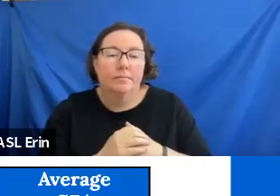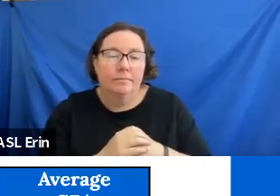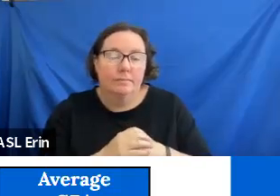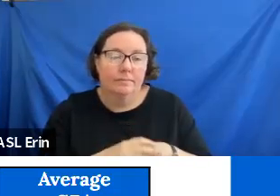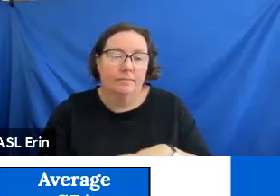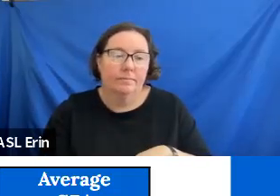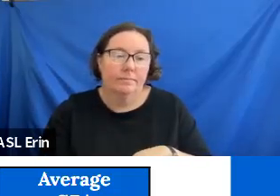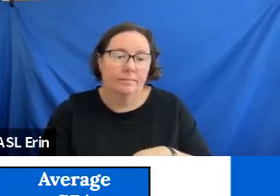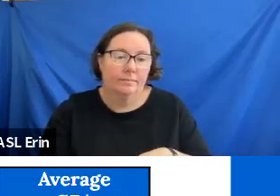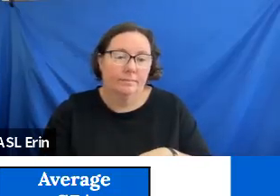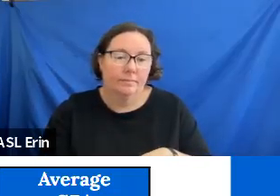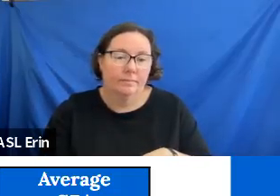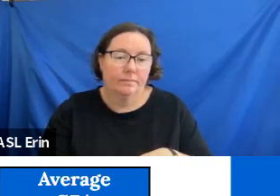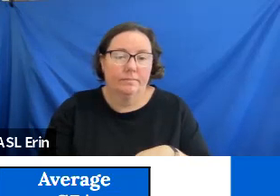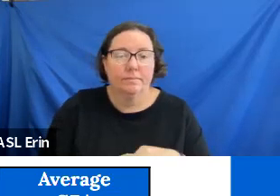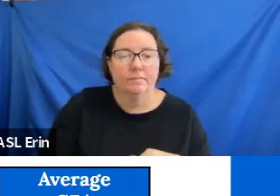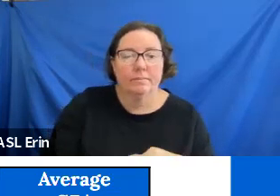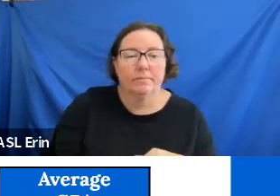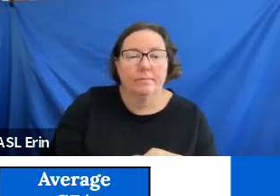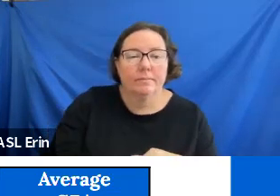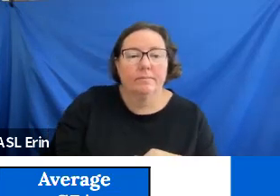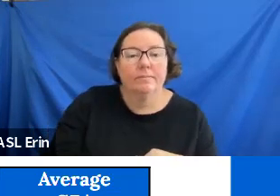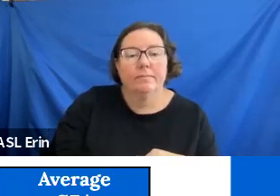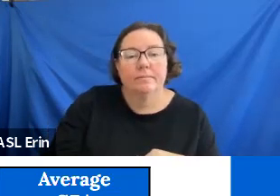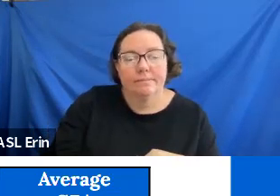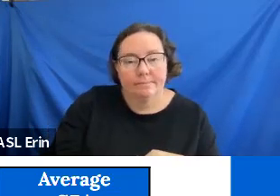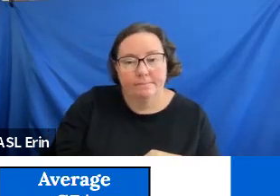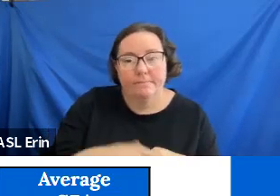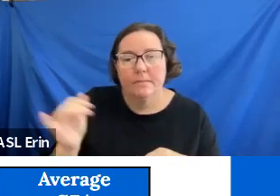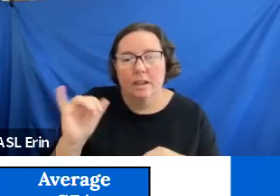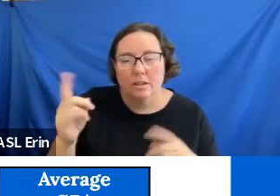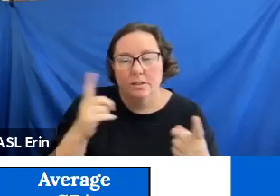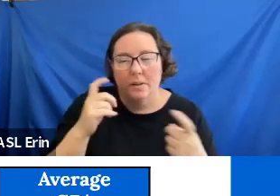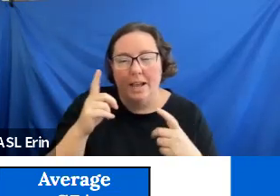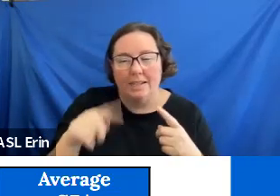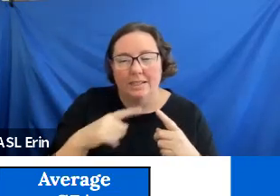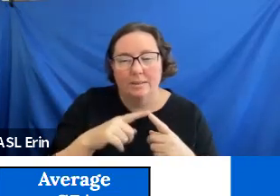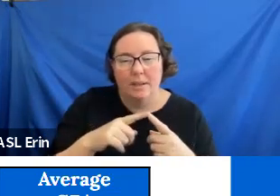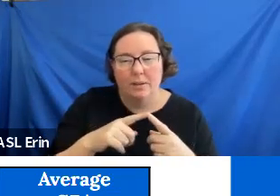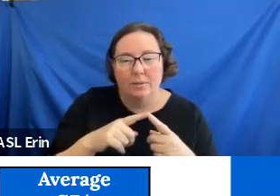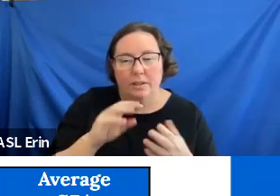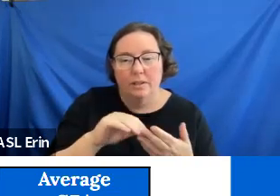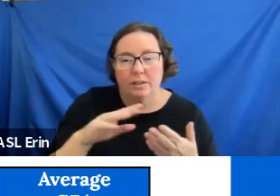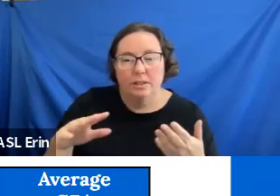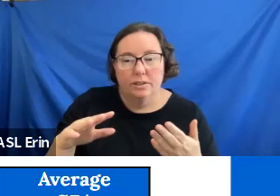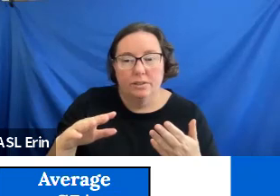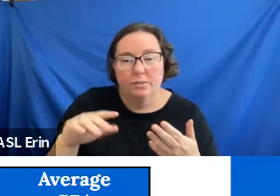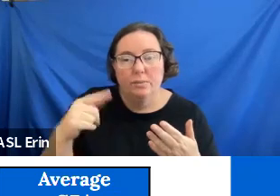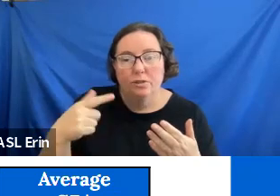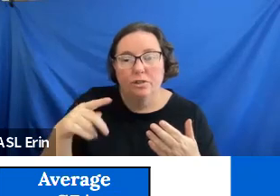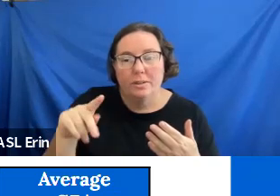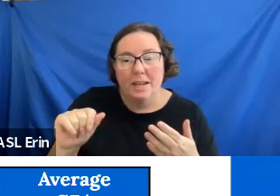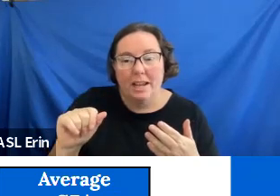Okay, thank you. So you all also asked for information about the students' grade point average,